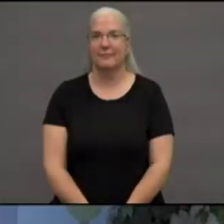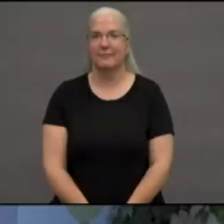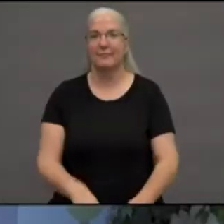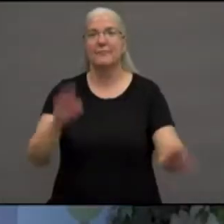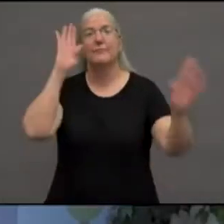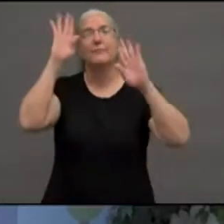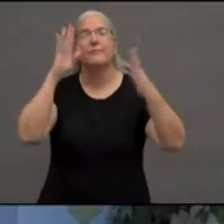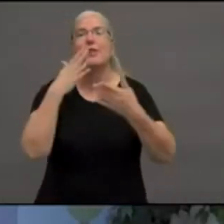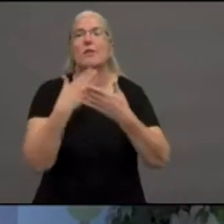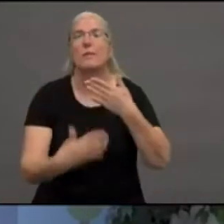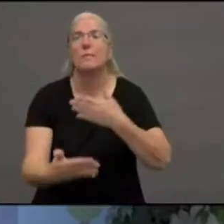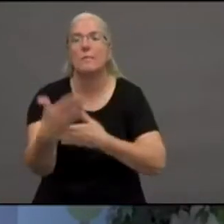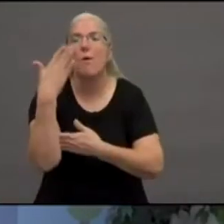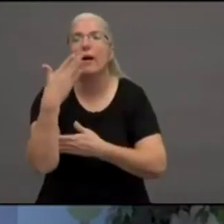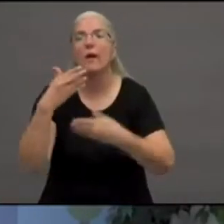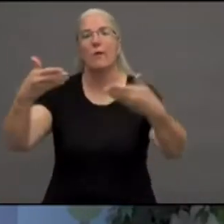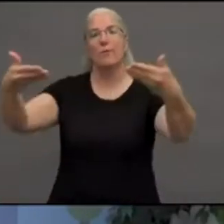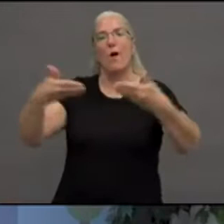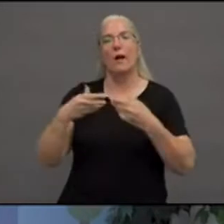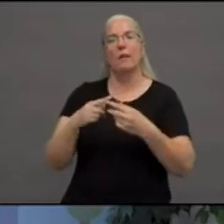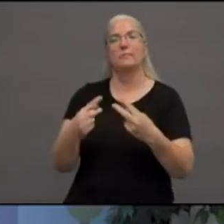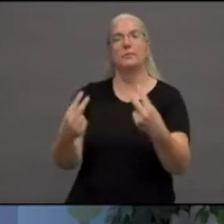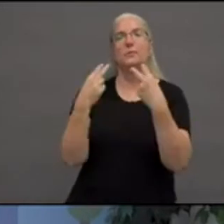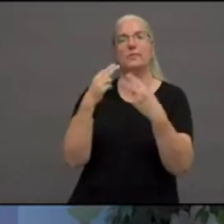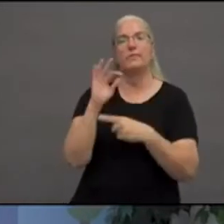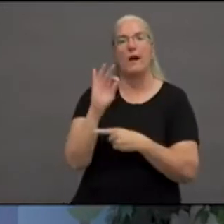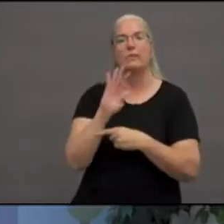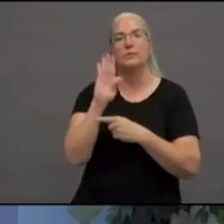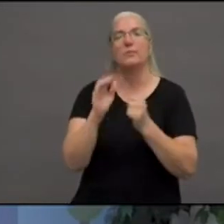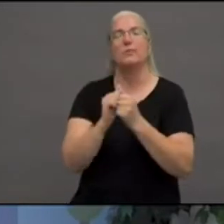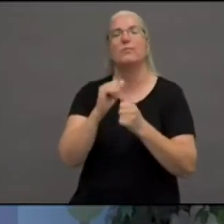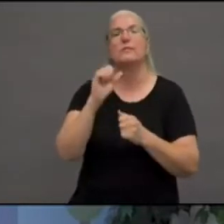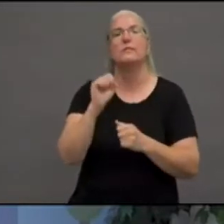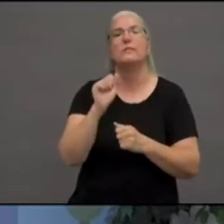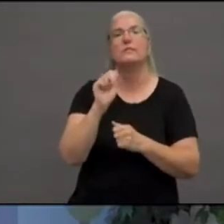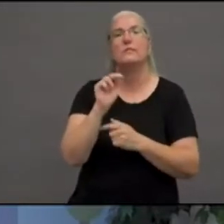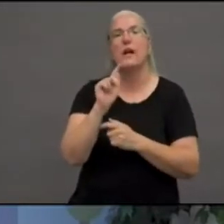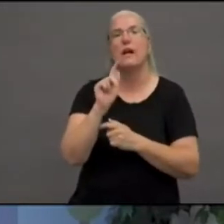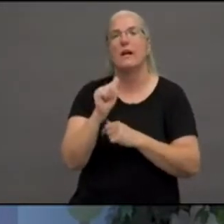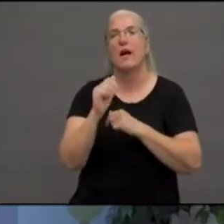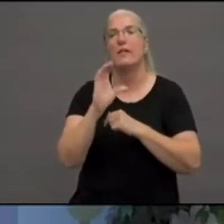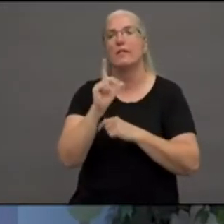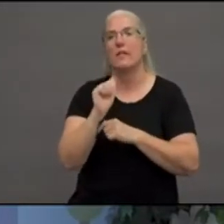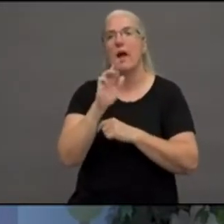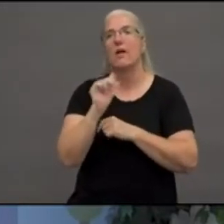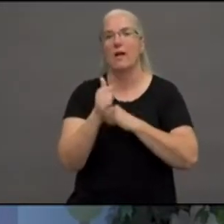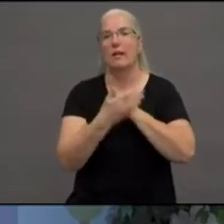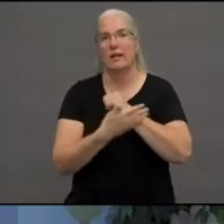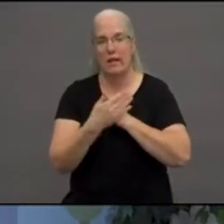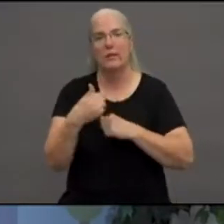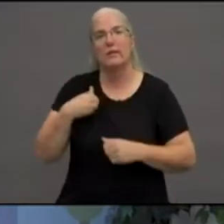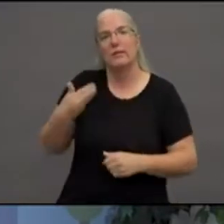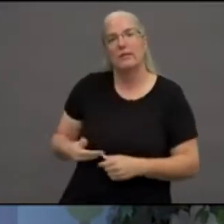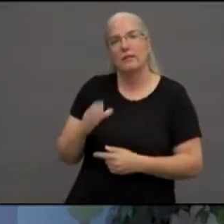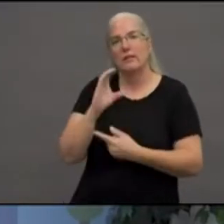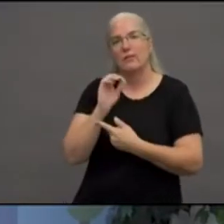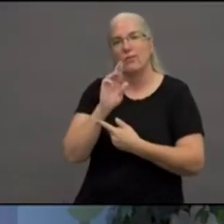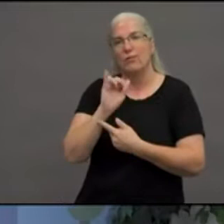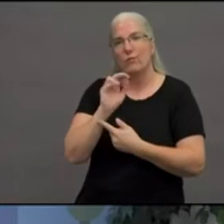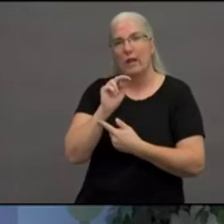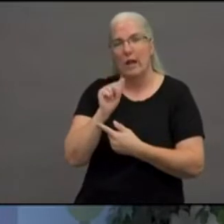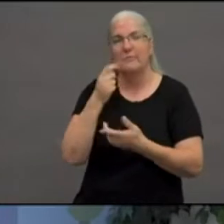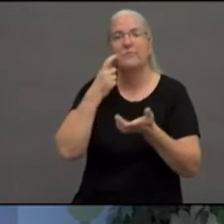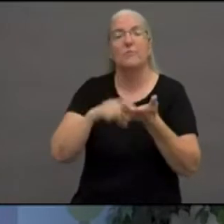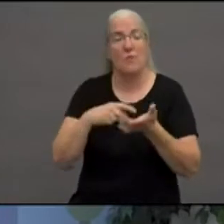Good morning and welcome to Facebook Live with the County of Santa Clara. My name is Corina Herrera Loera. As you can see, we'll be taking off our masks just during